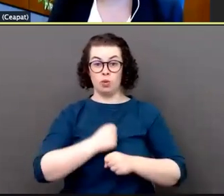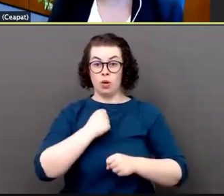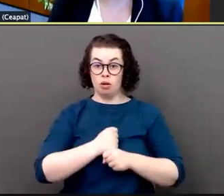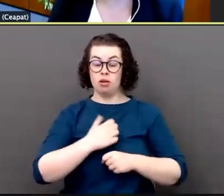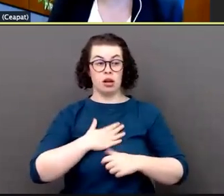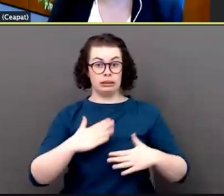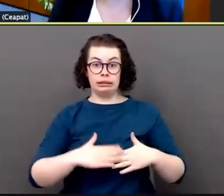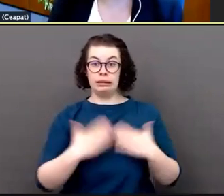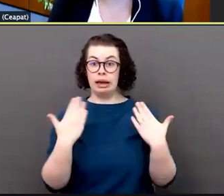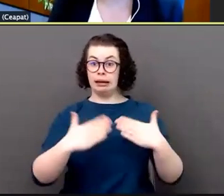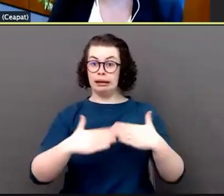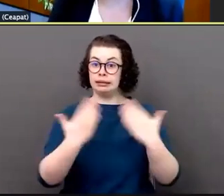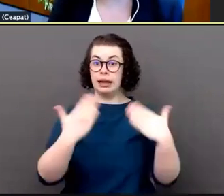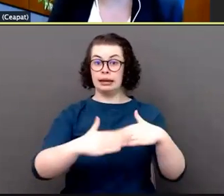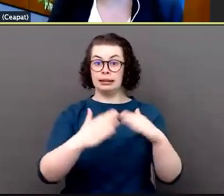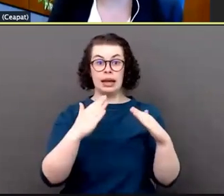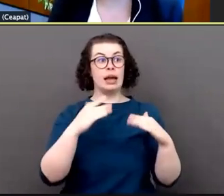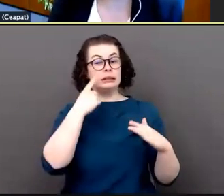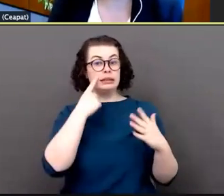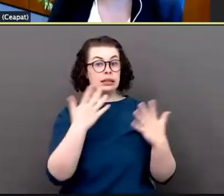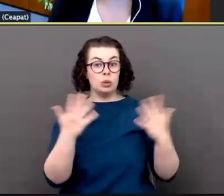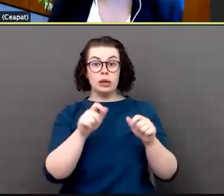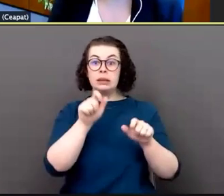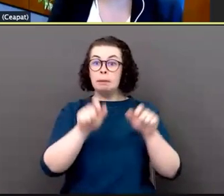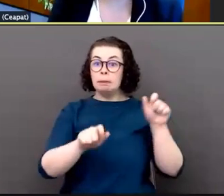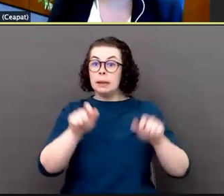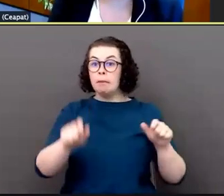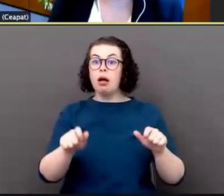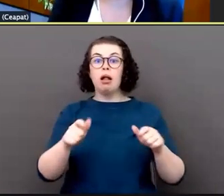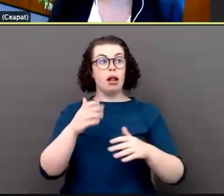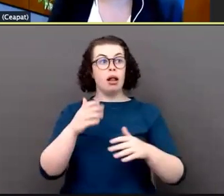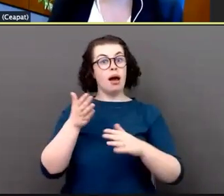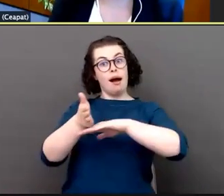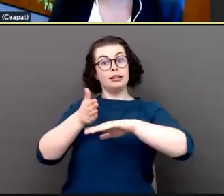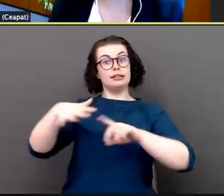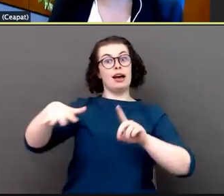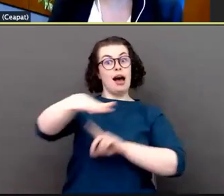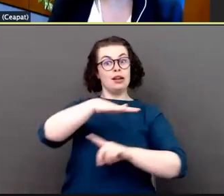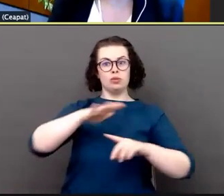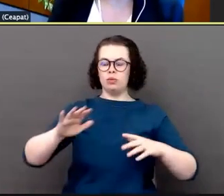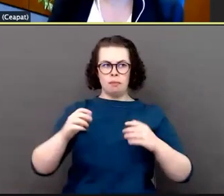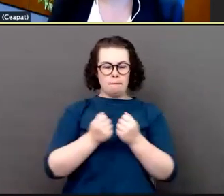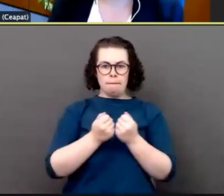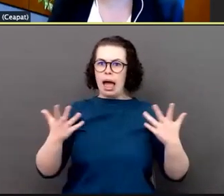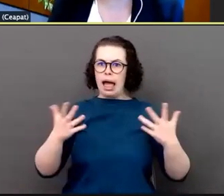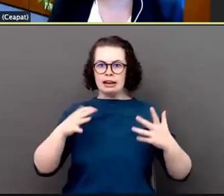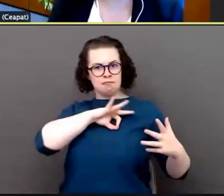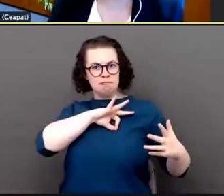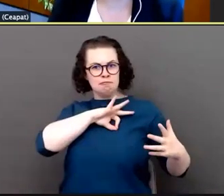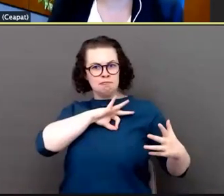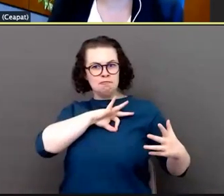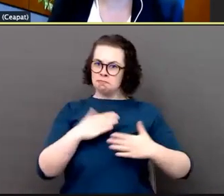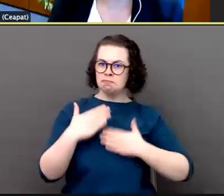people benefit from accessible technologies, environments, and services.